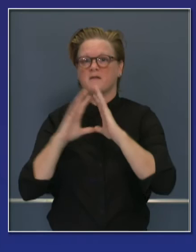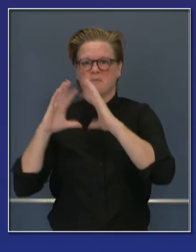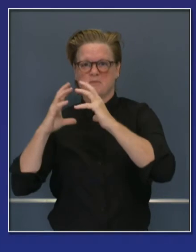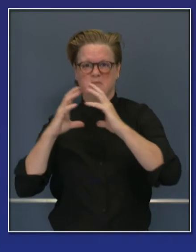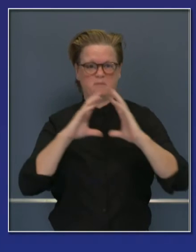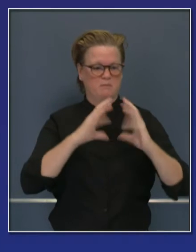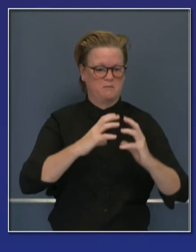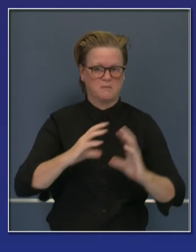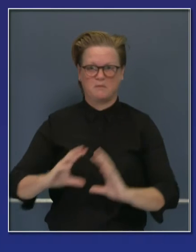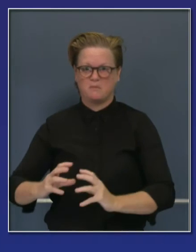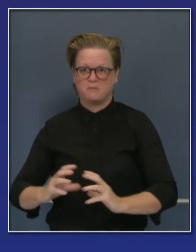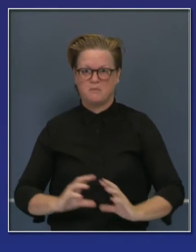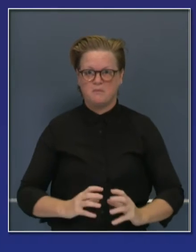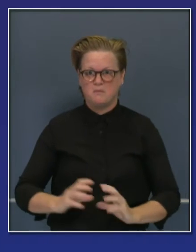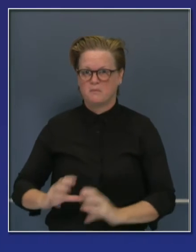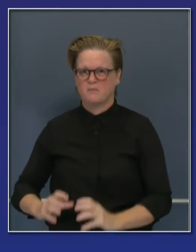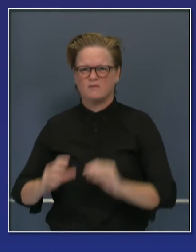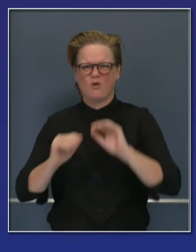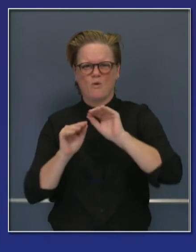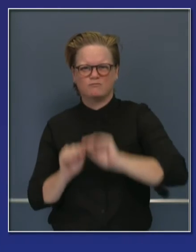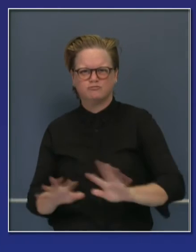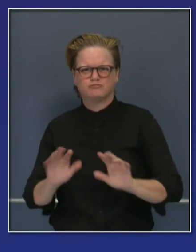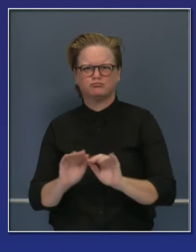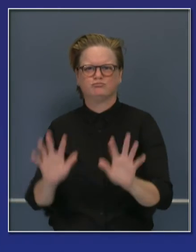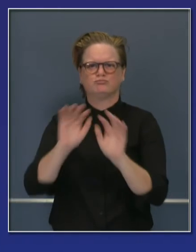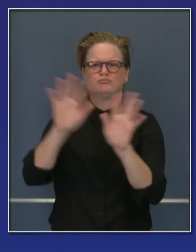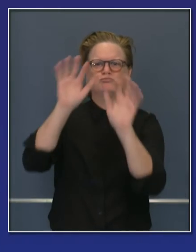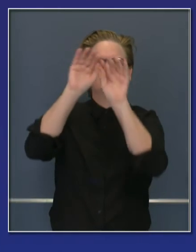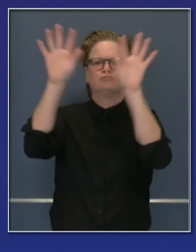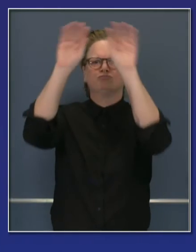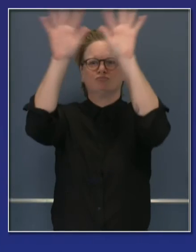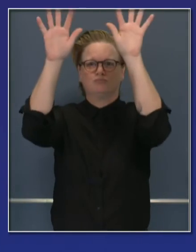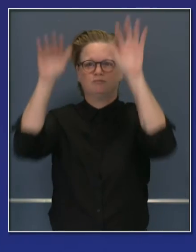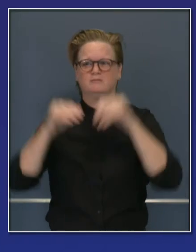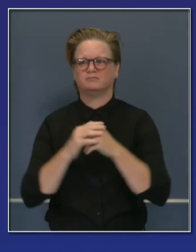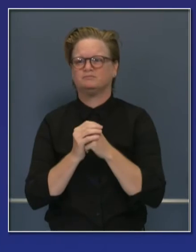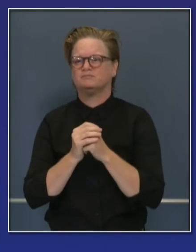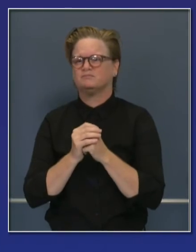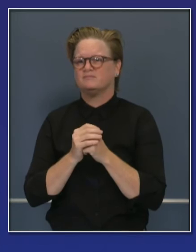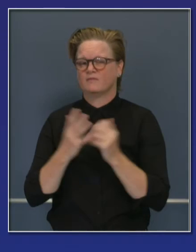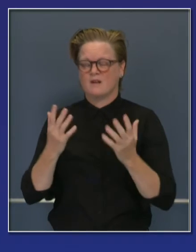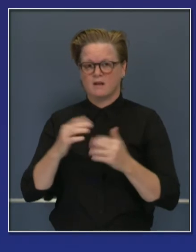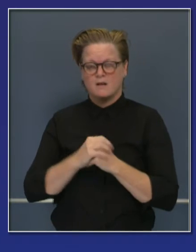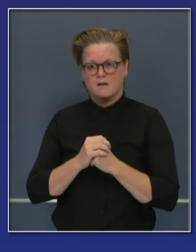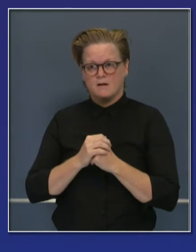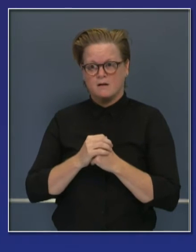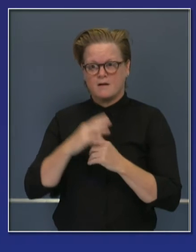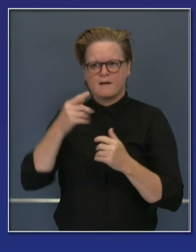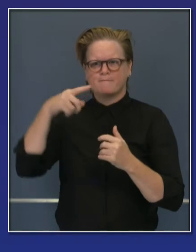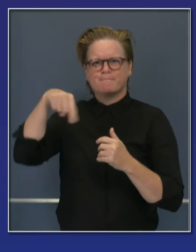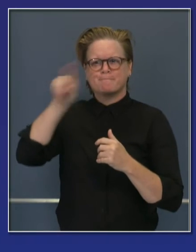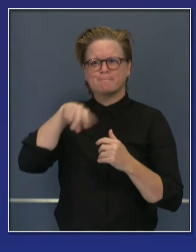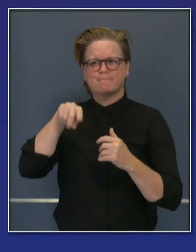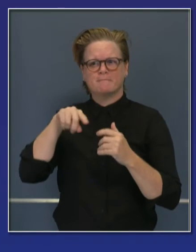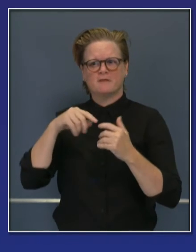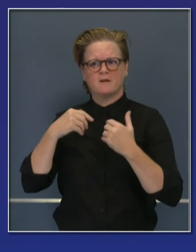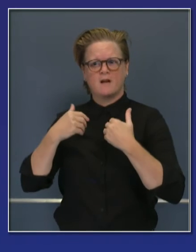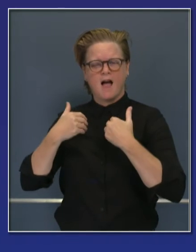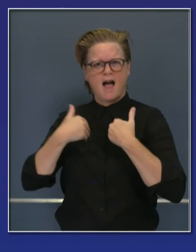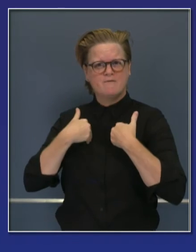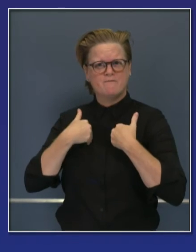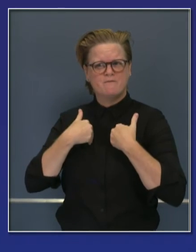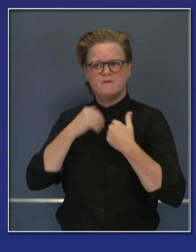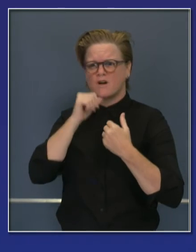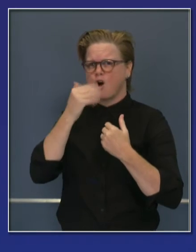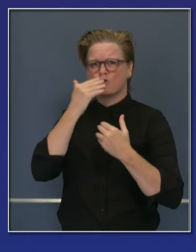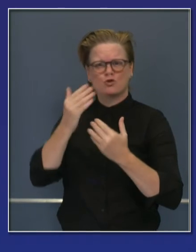challenging, more difficult, where Pfizer may not have the traditional provider network. We have got to supplement and support to get these